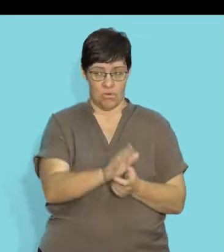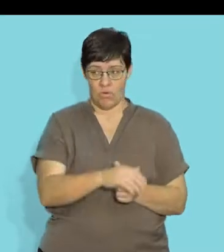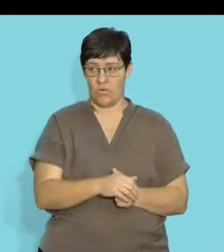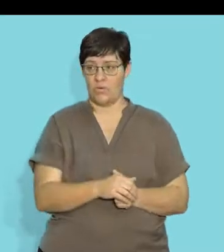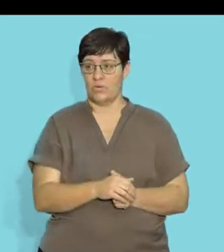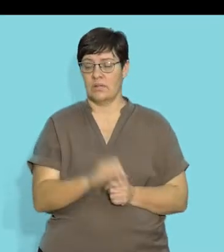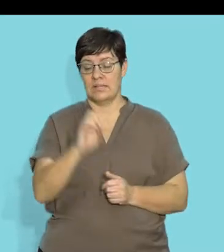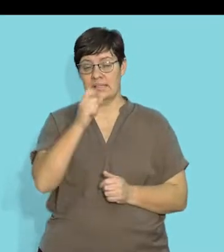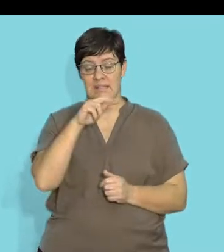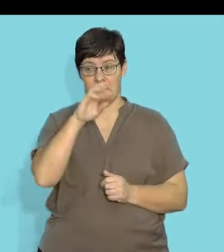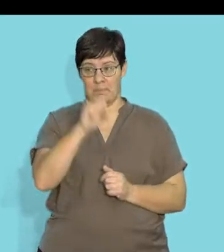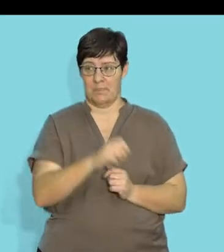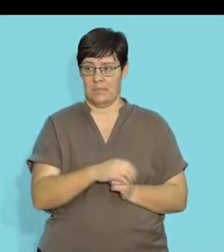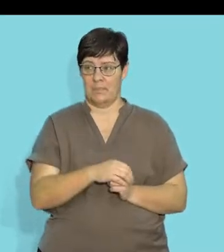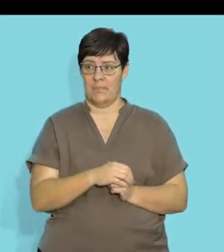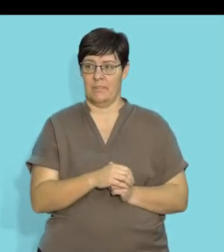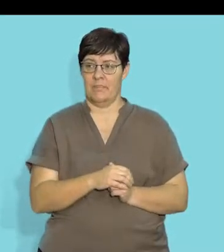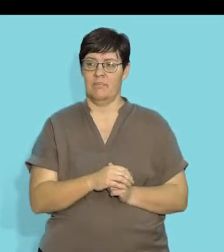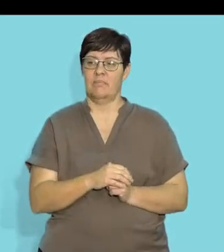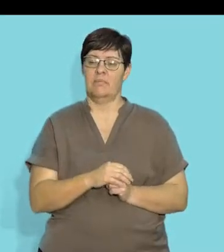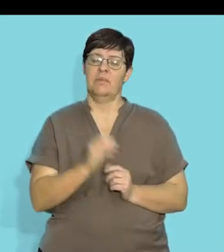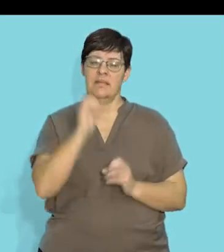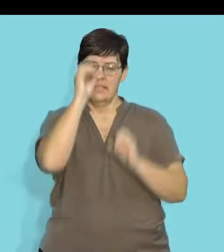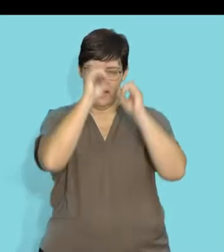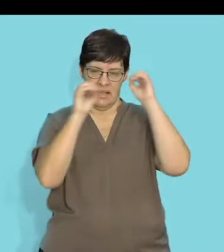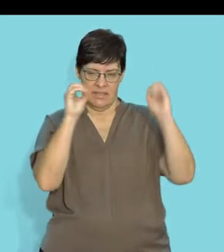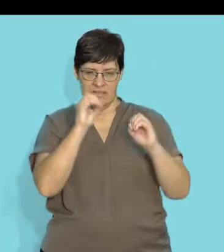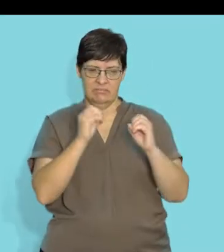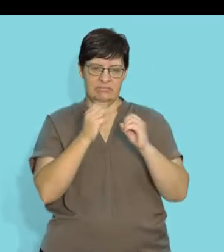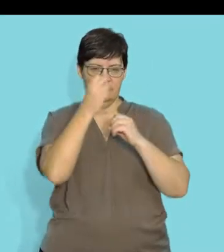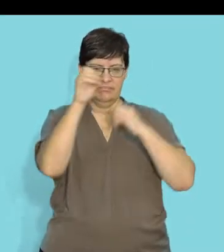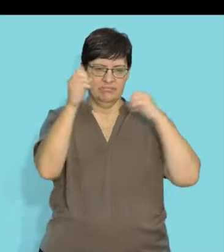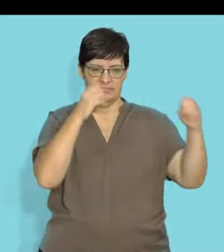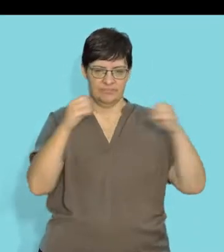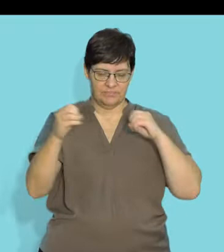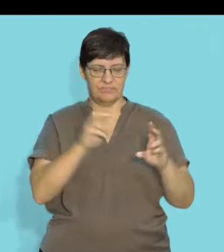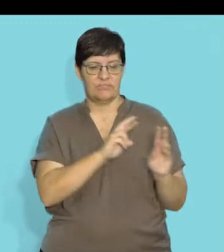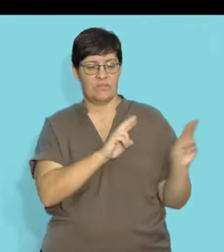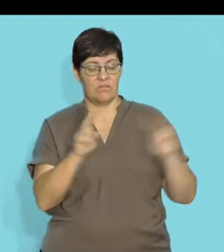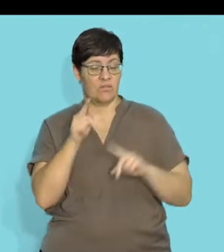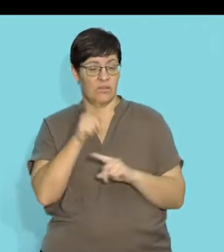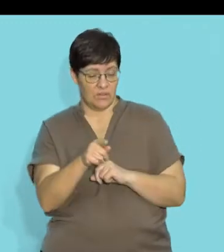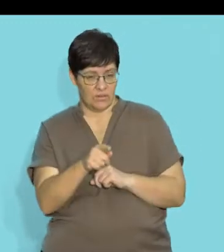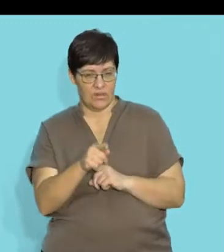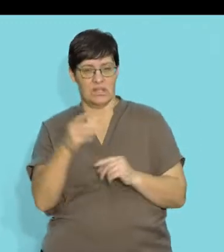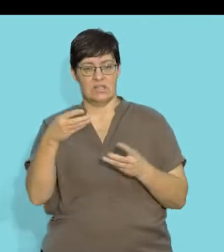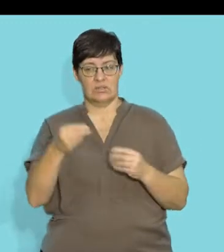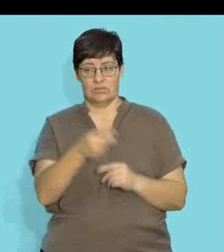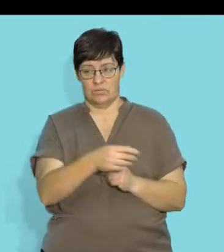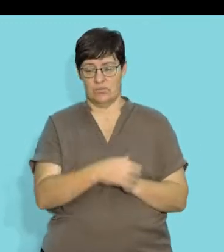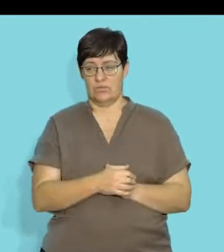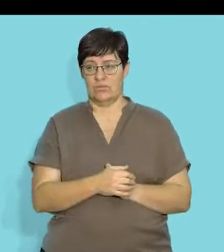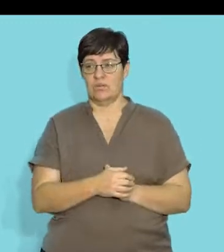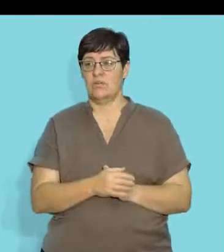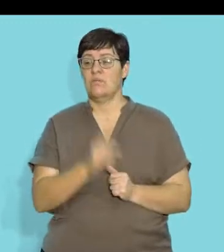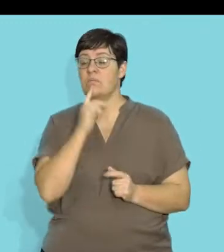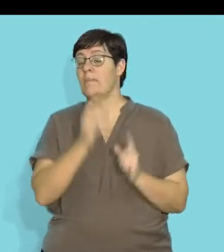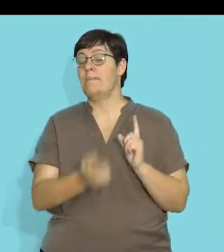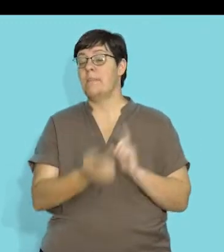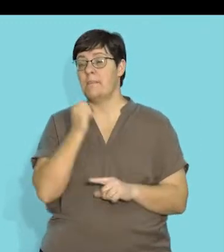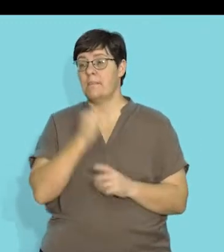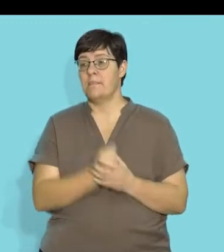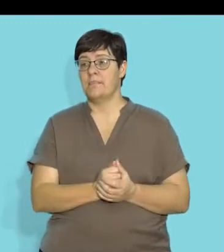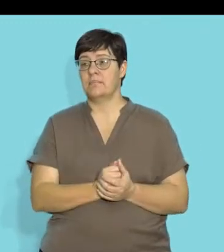of the stem, and this was the cells that are constantly dividing, and refer to that the meristematic tissue, you'll find that